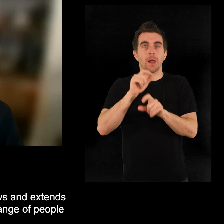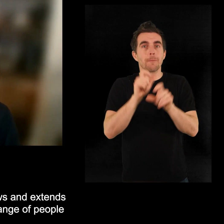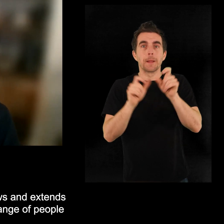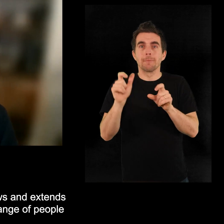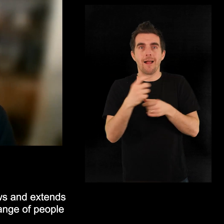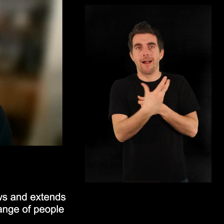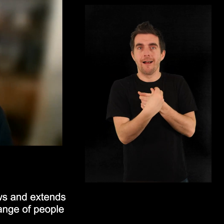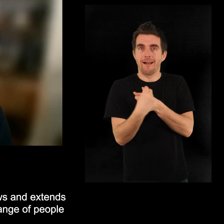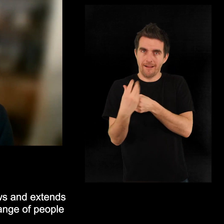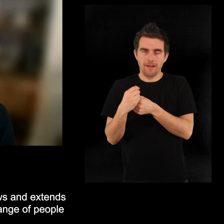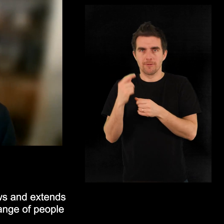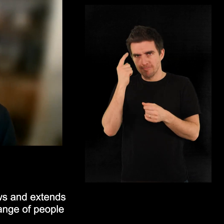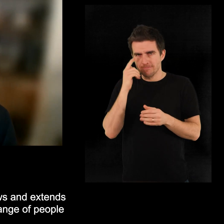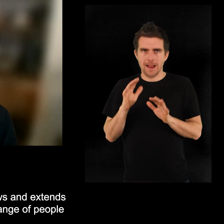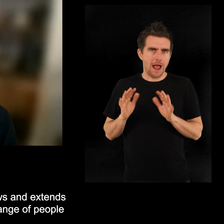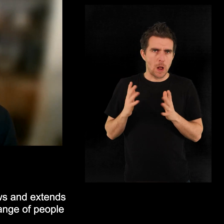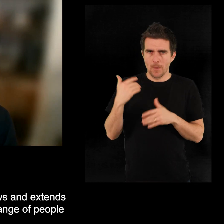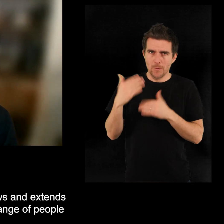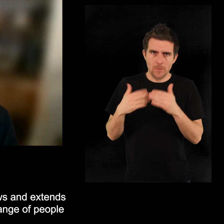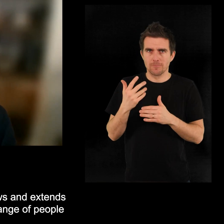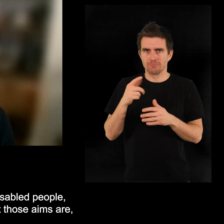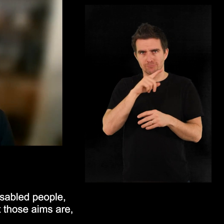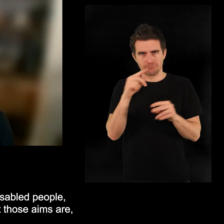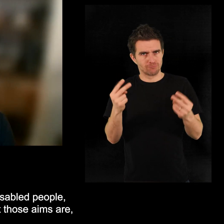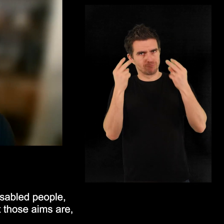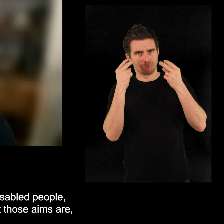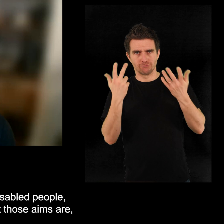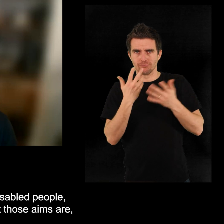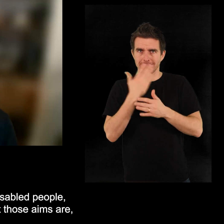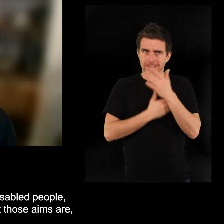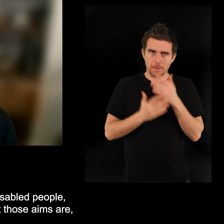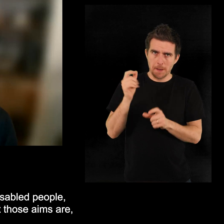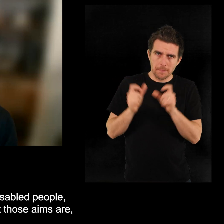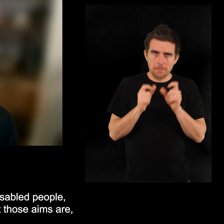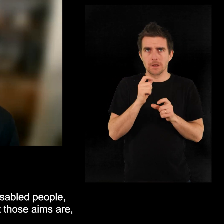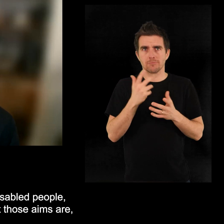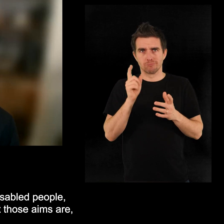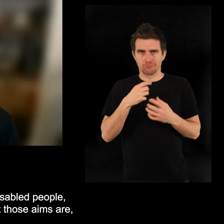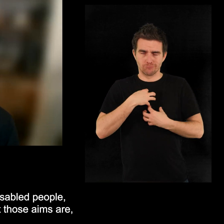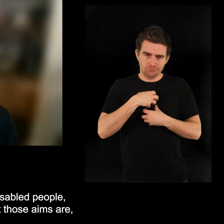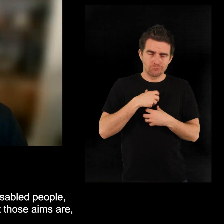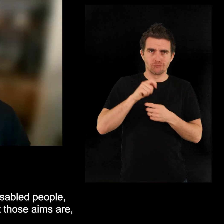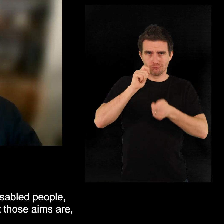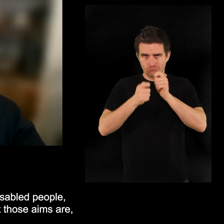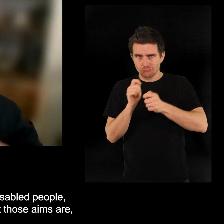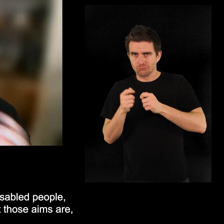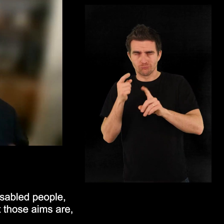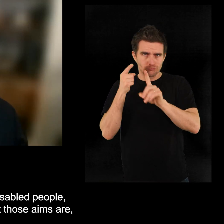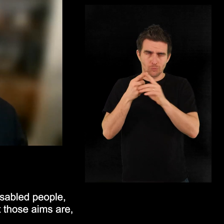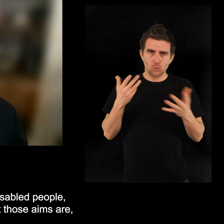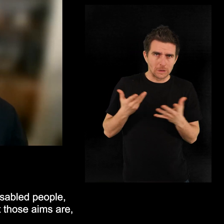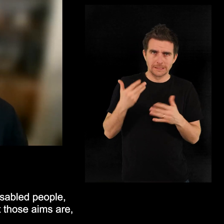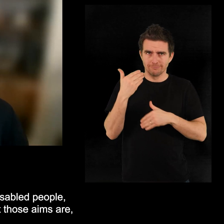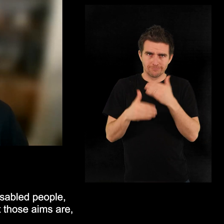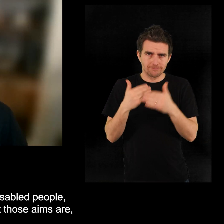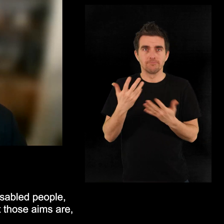and extends to cover a wider and wider range of people who define themselves as disabled people. You may have to